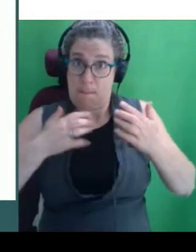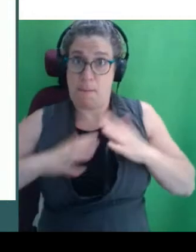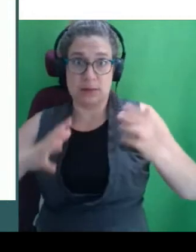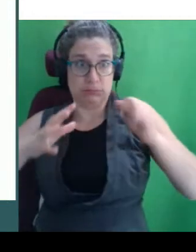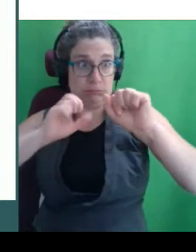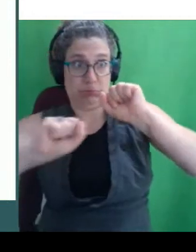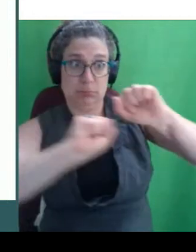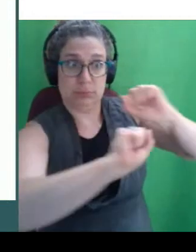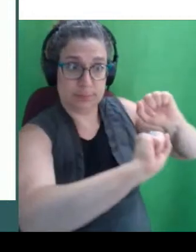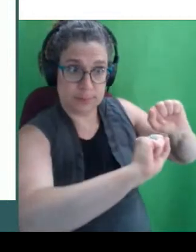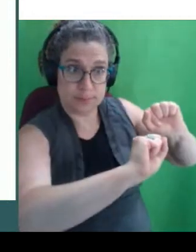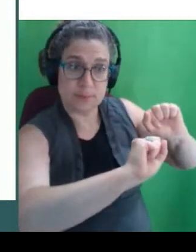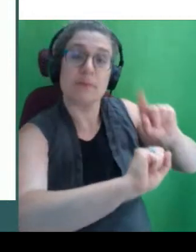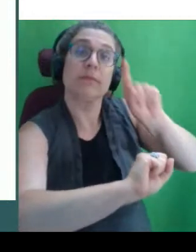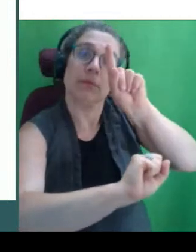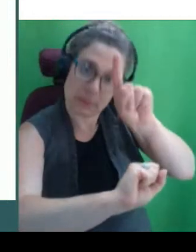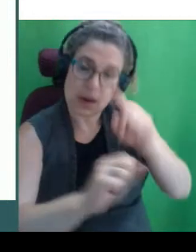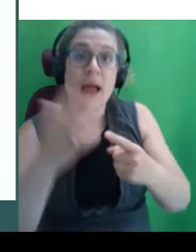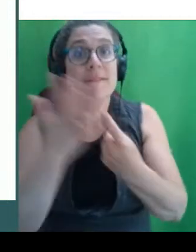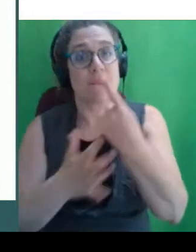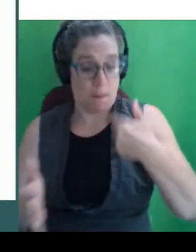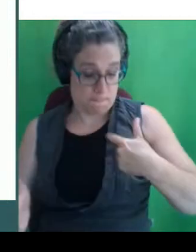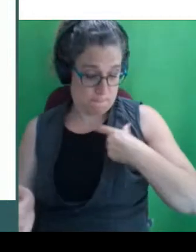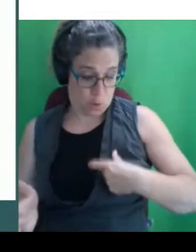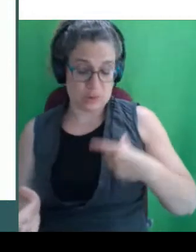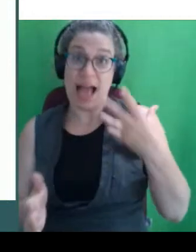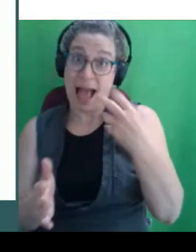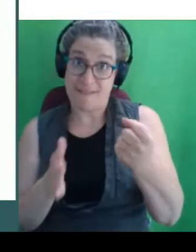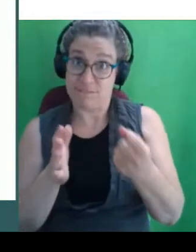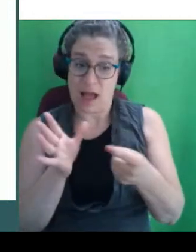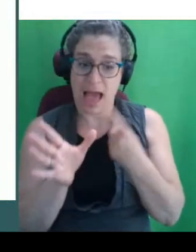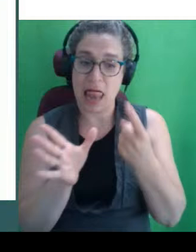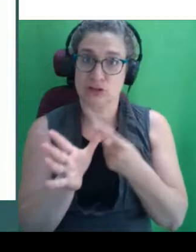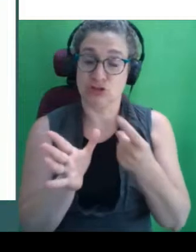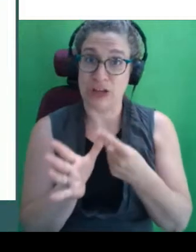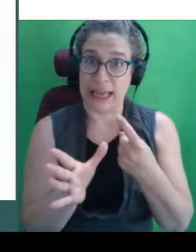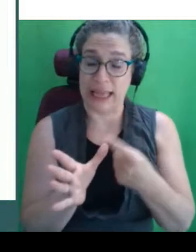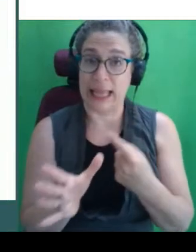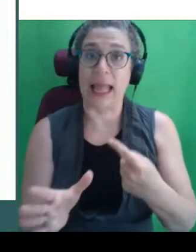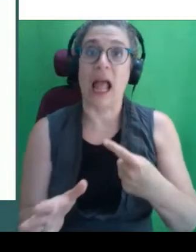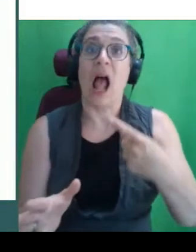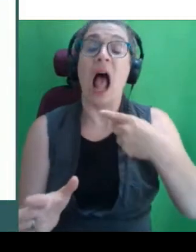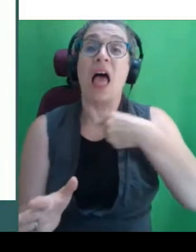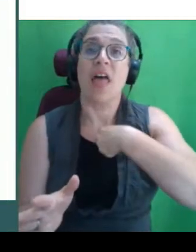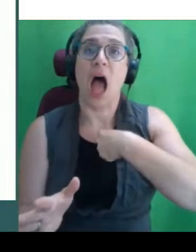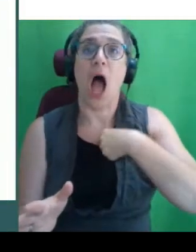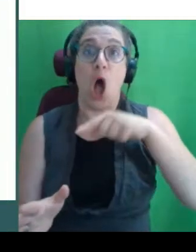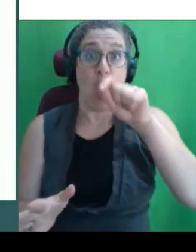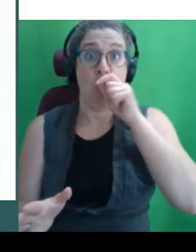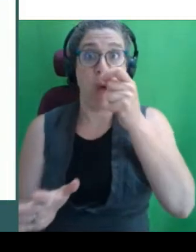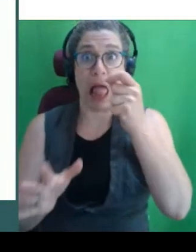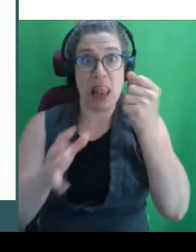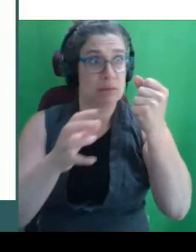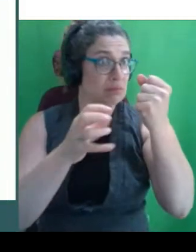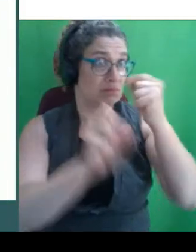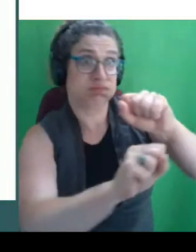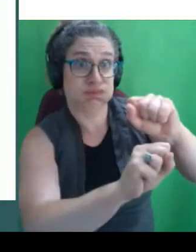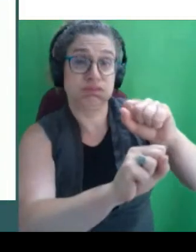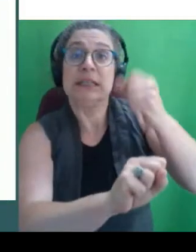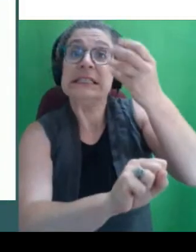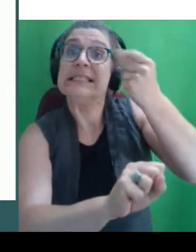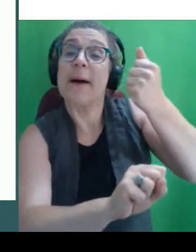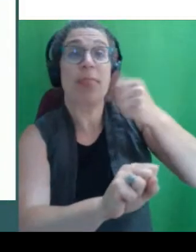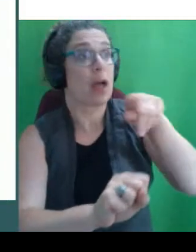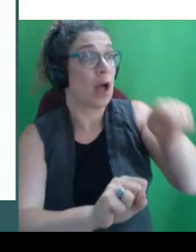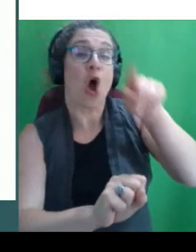allergies, their immune system mistakes an allergen for something harmful, it activates